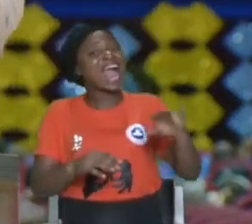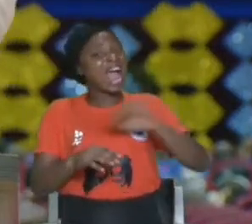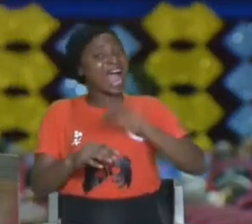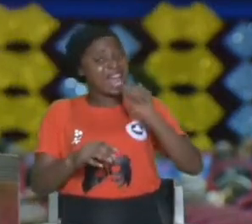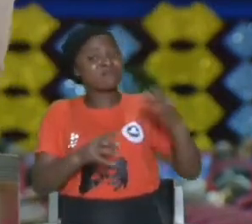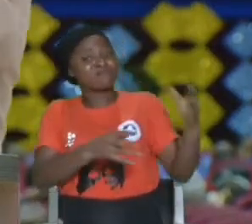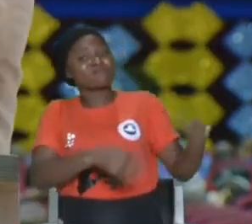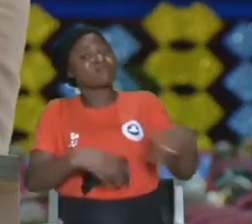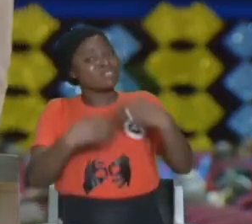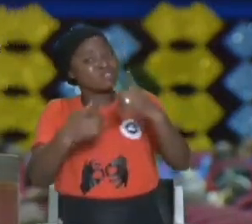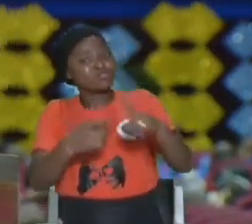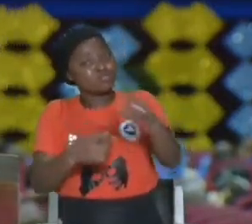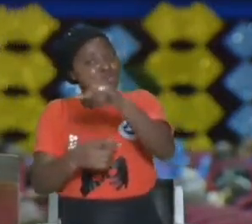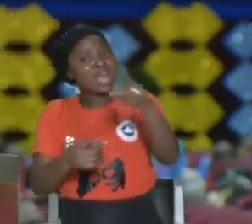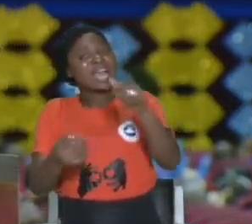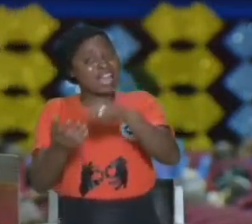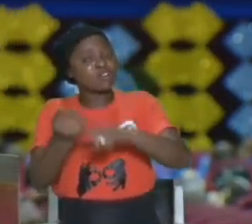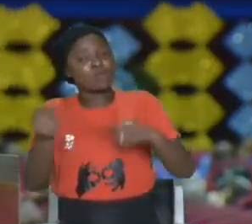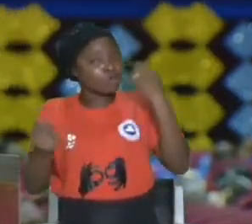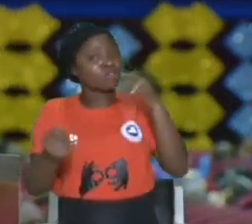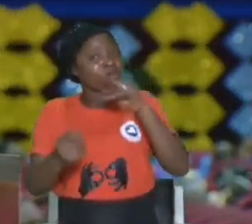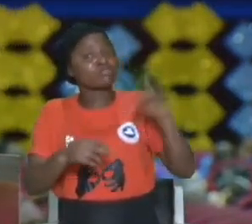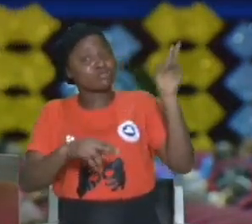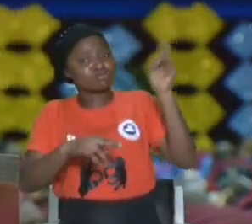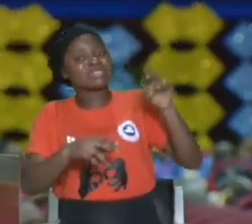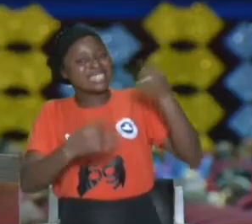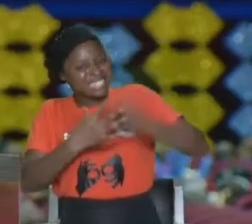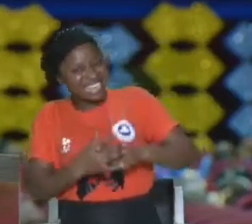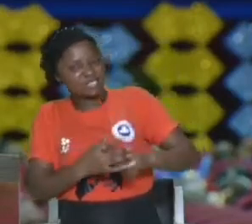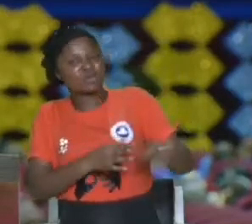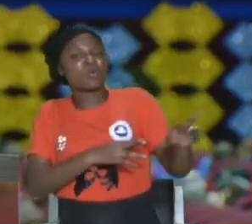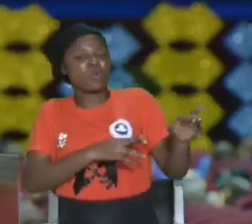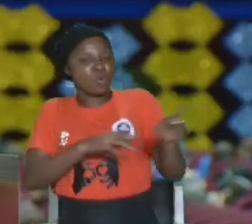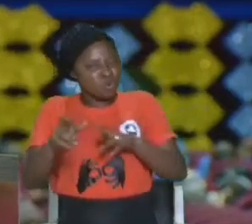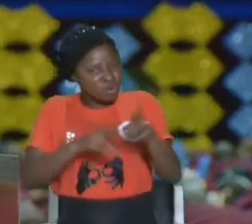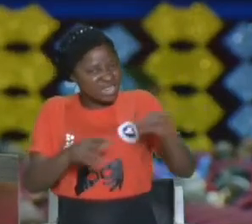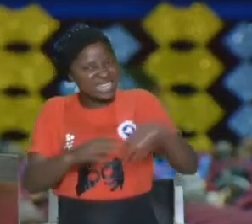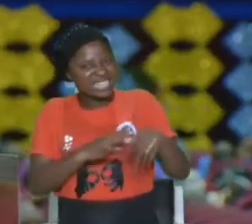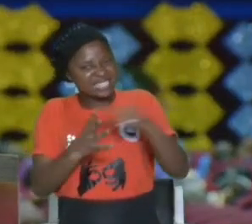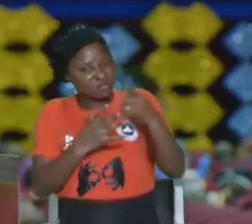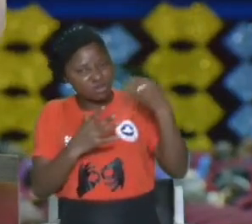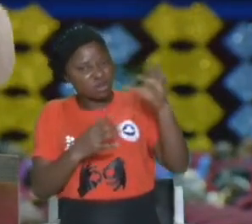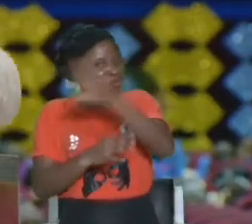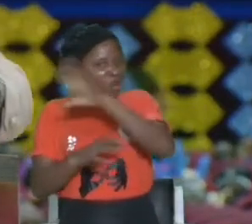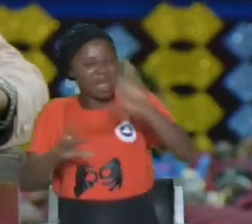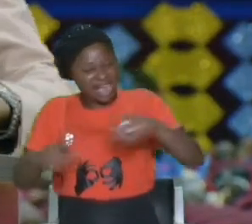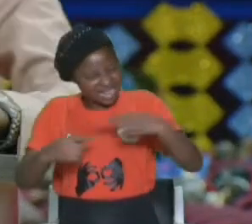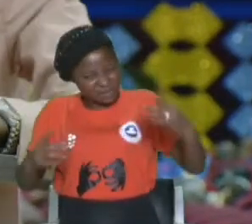you a rod because you are going to start ruling in the midst of your enemies.